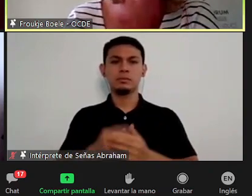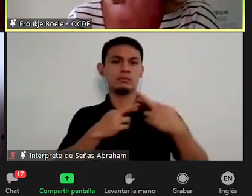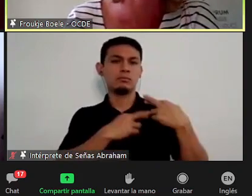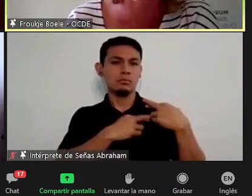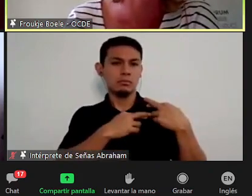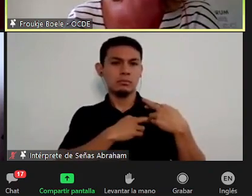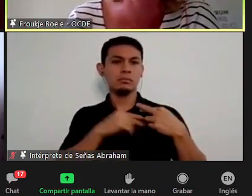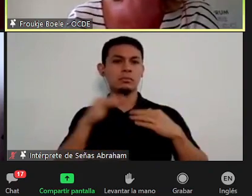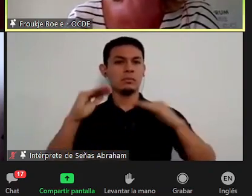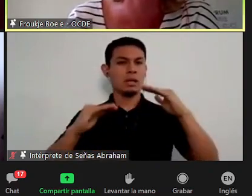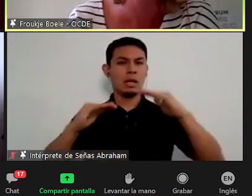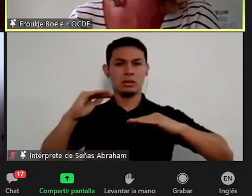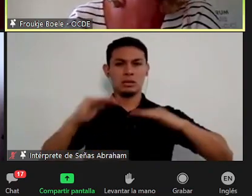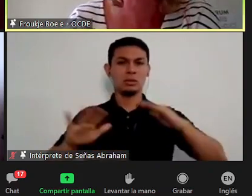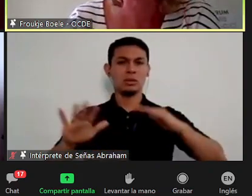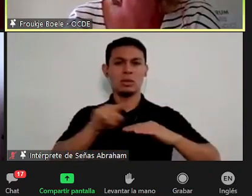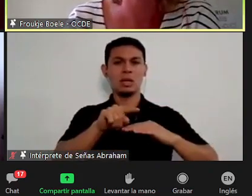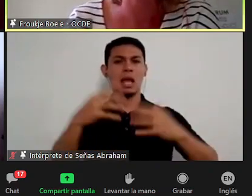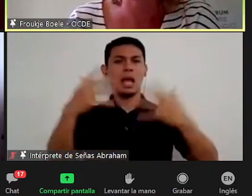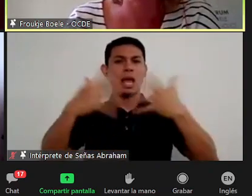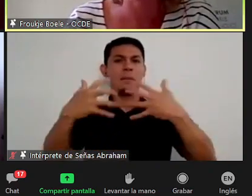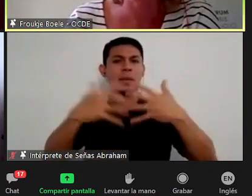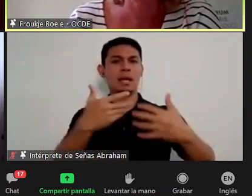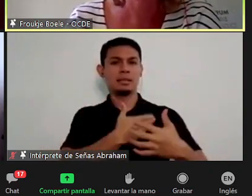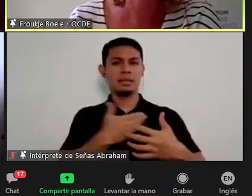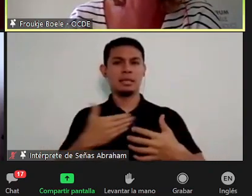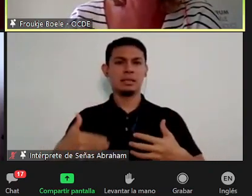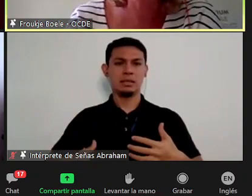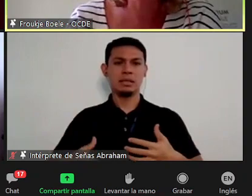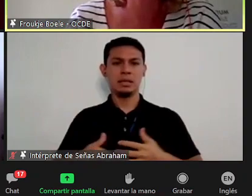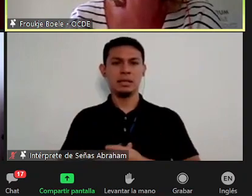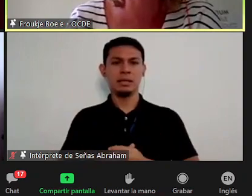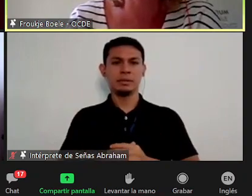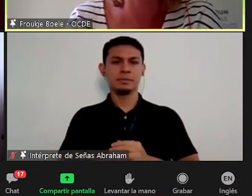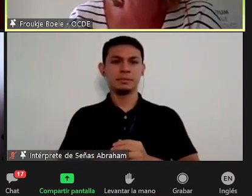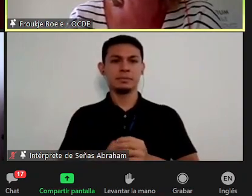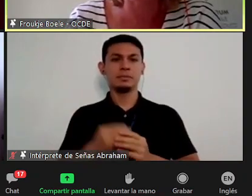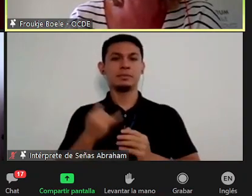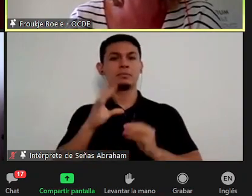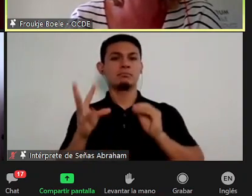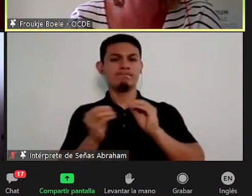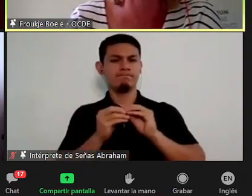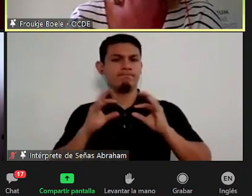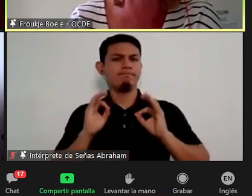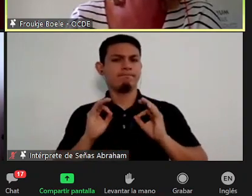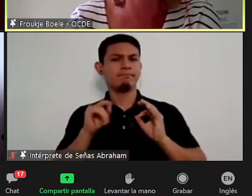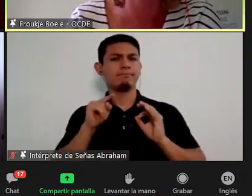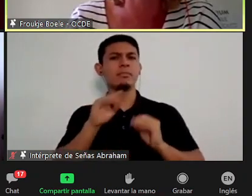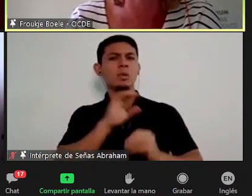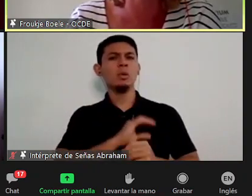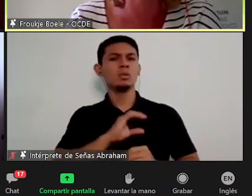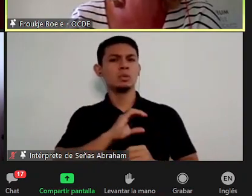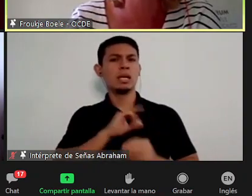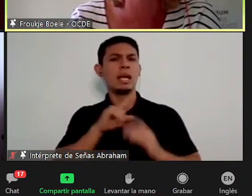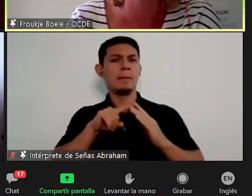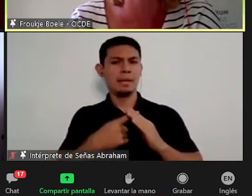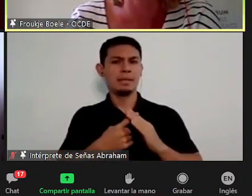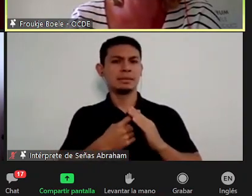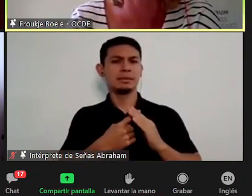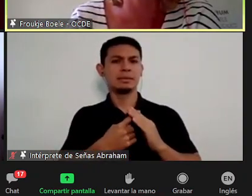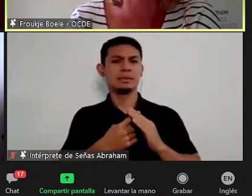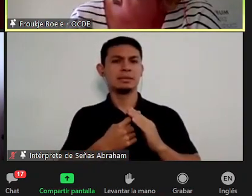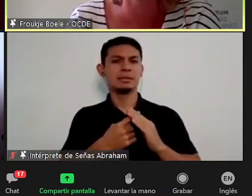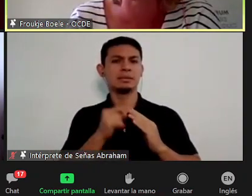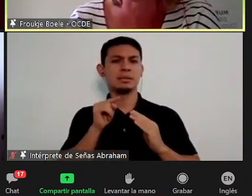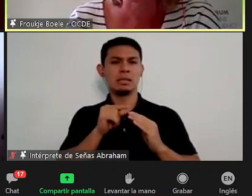economic phase and under management of government and or state-owned companies and that